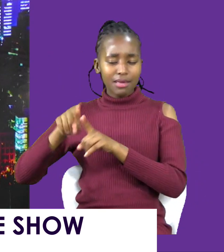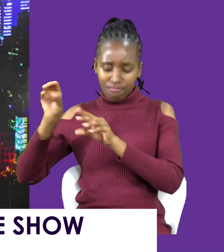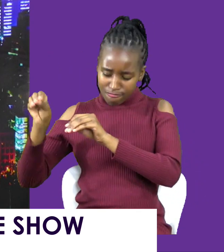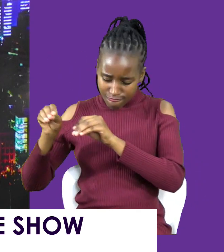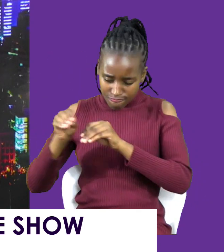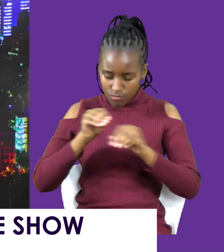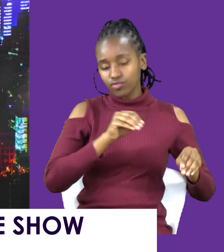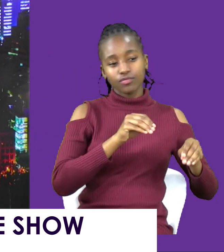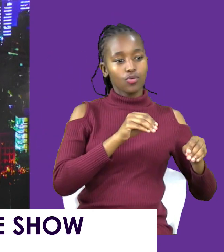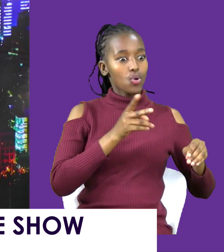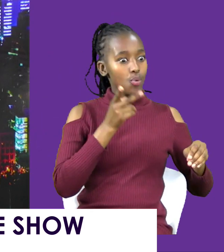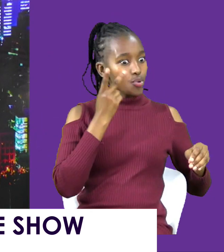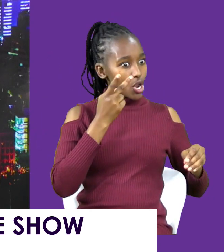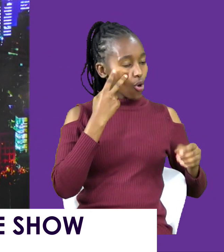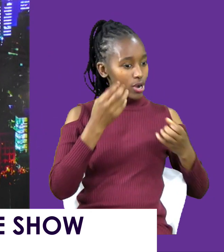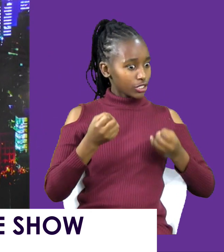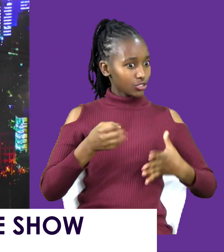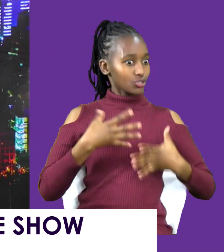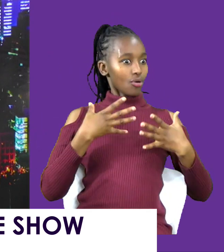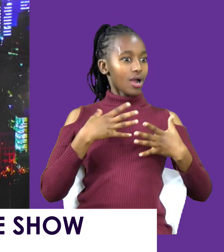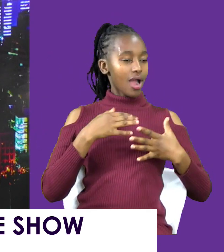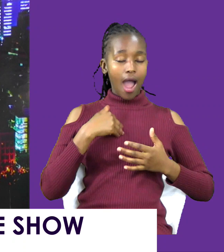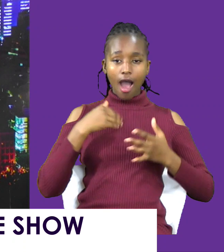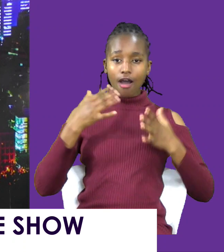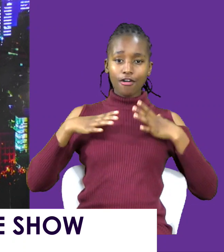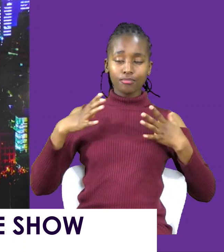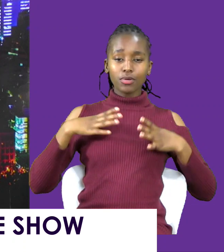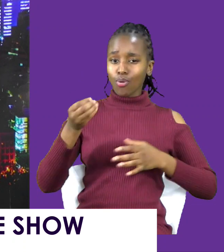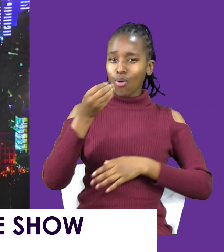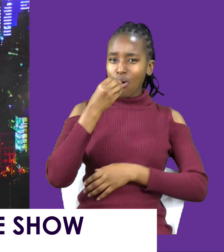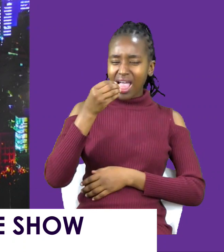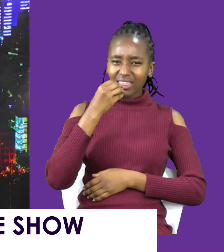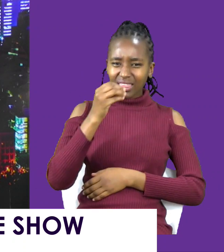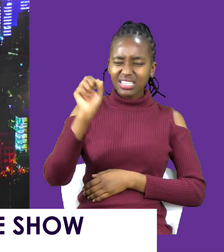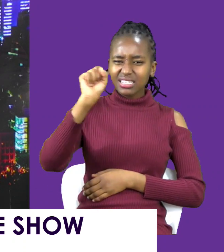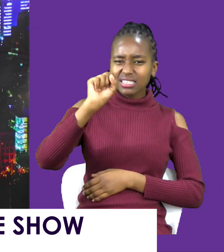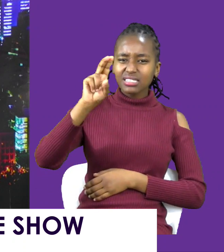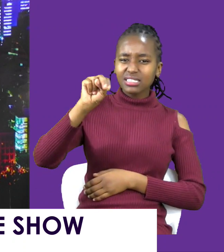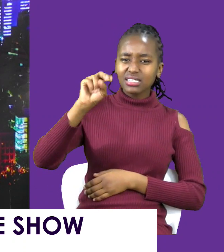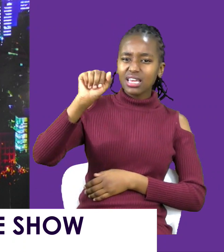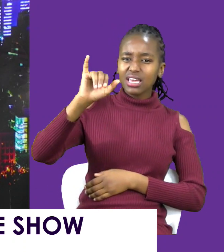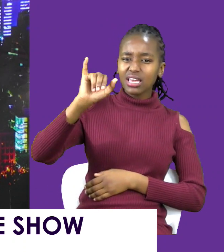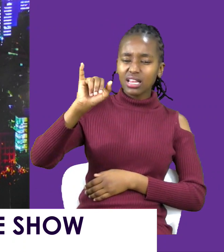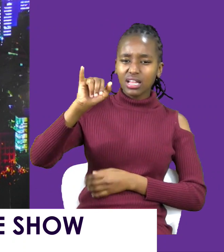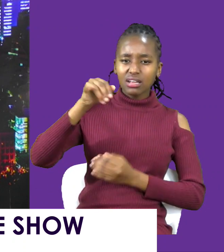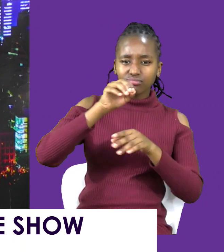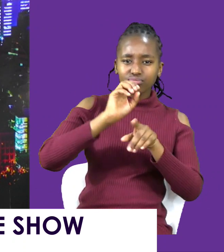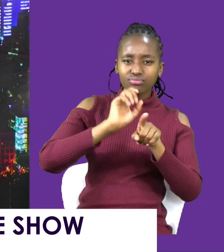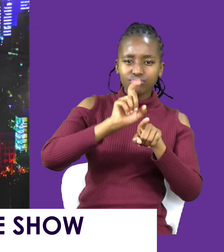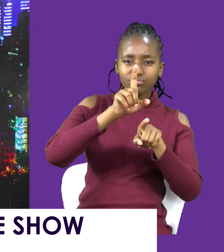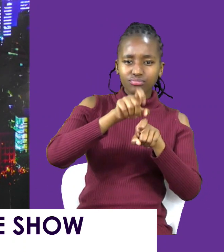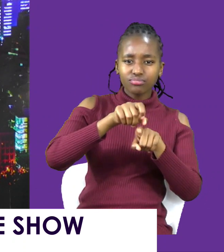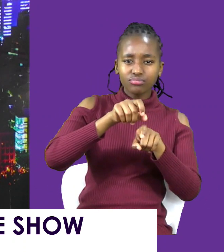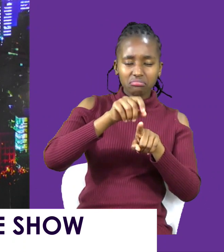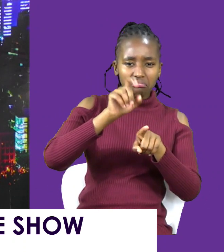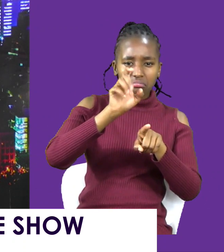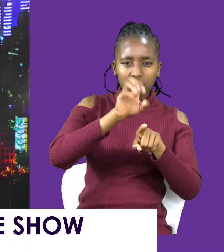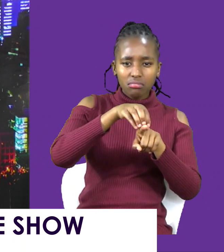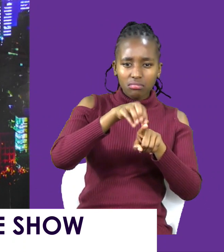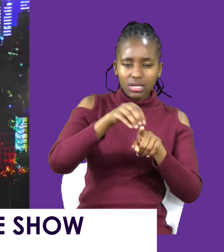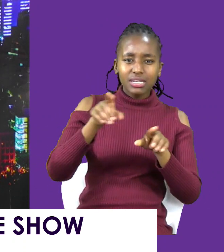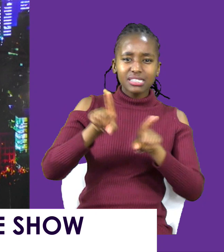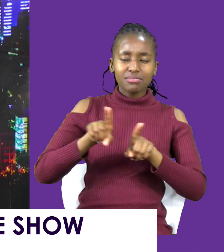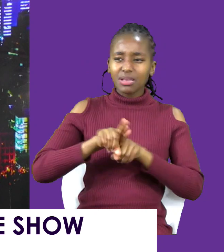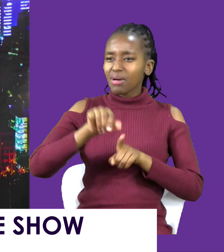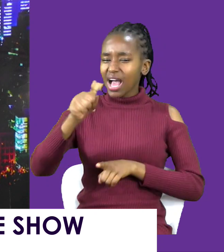that there are people who eat snails and frogs. You know, you may be surprised that these are